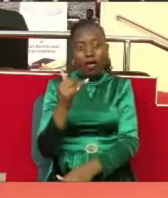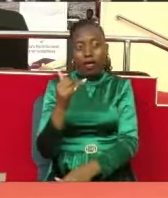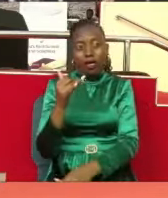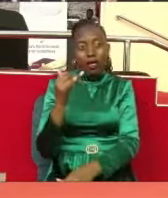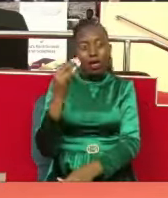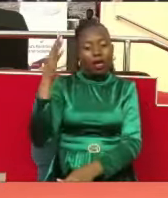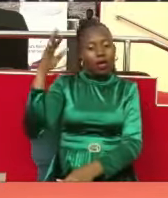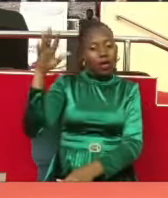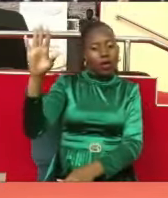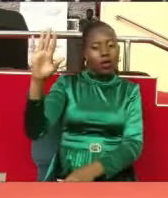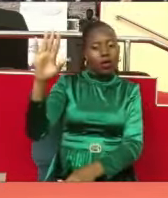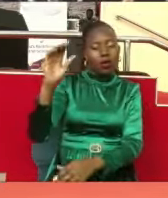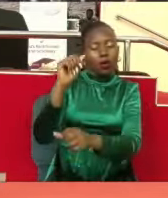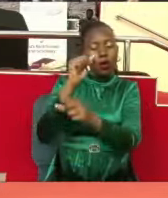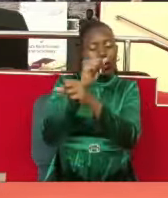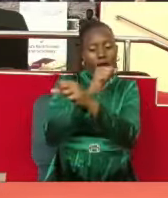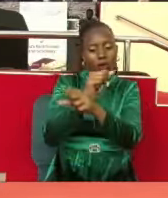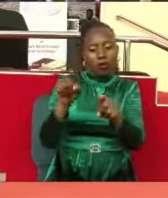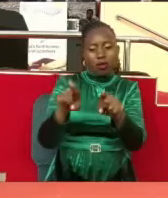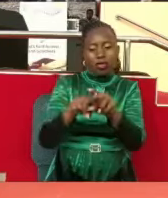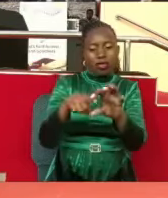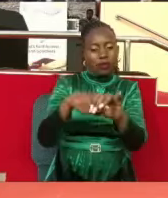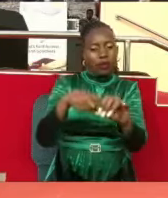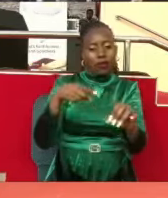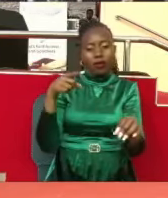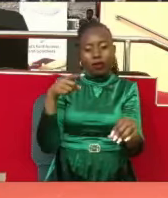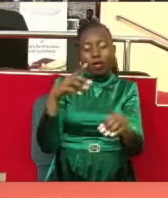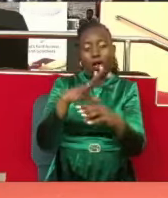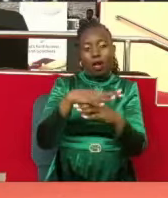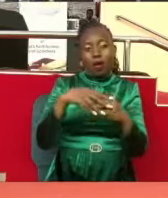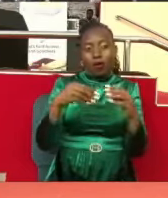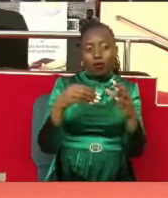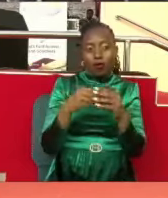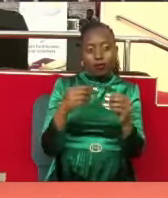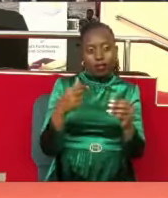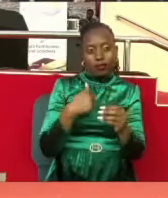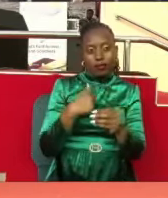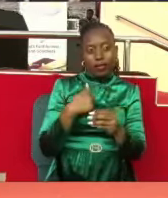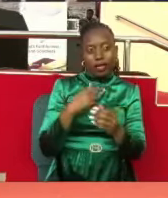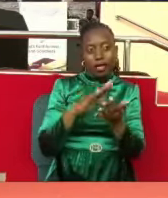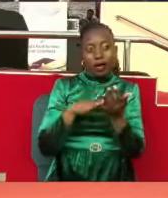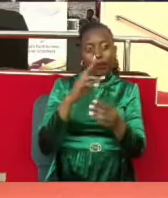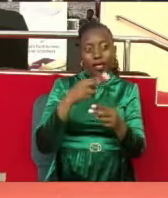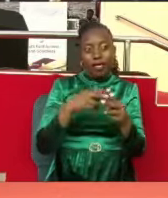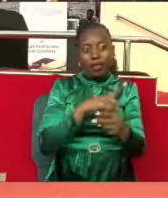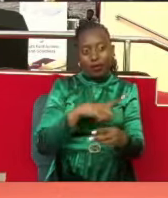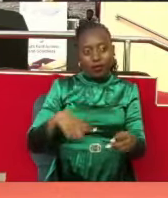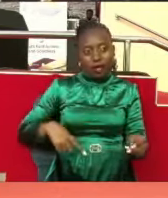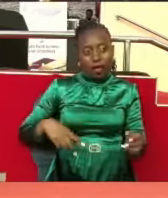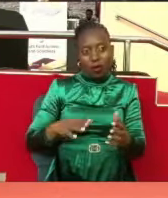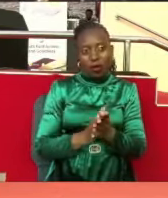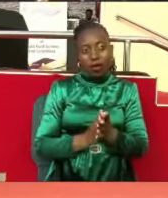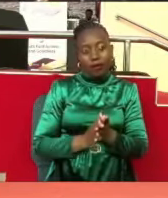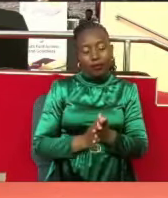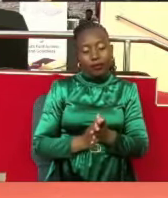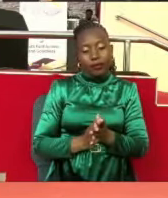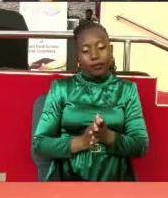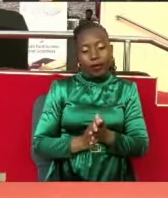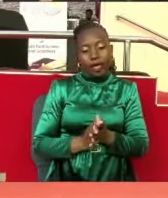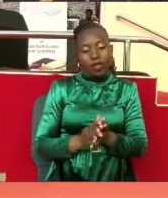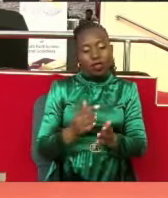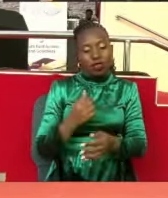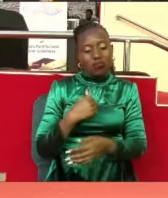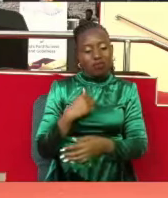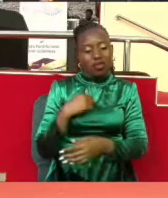rod and your staff, they comfort me. Kwa sababu gongo lako na fimbo yako vyanifariji. Praise the name of the Lord. Amen. And I was just thinking,